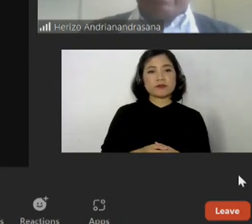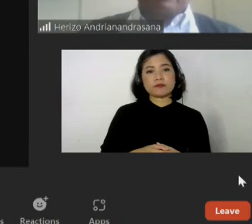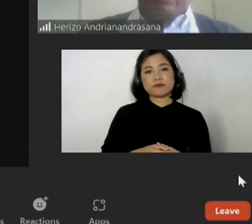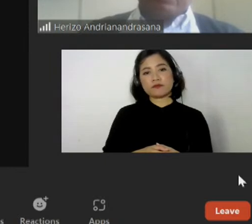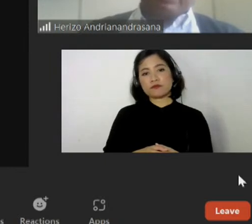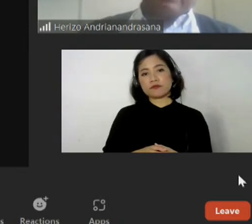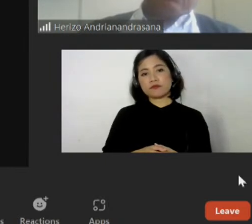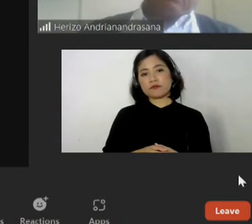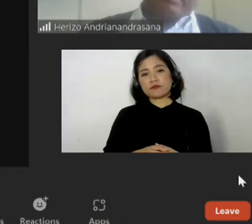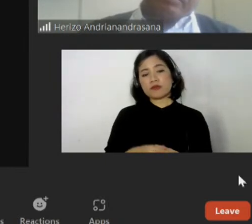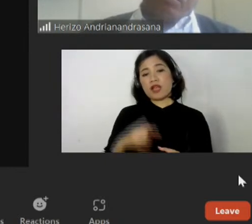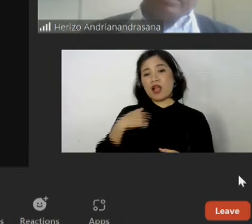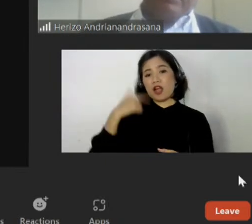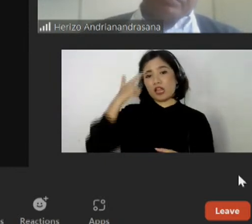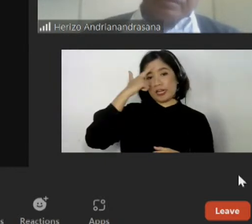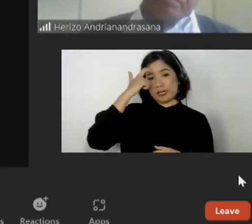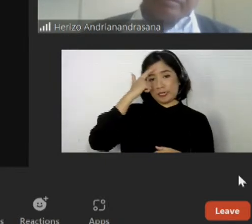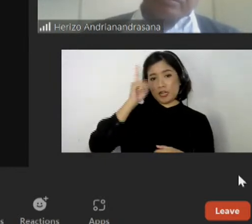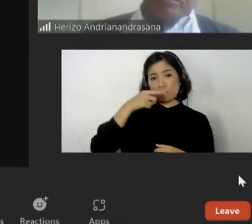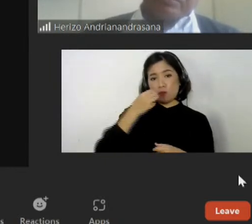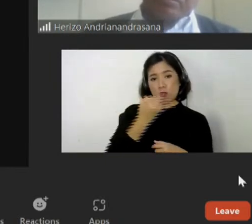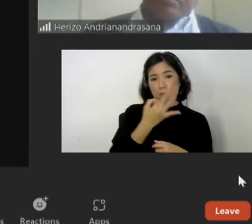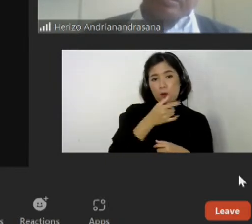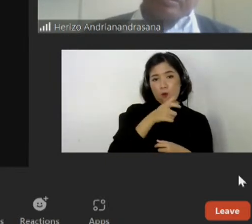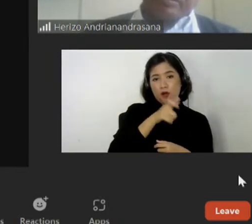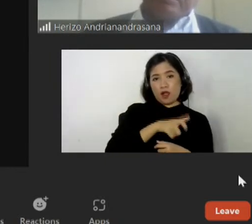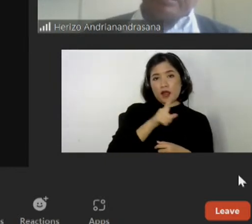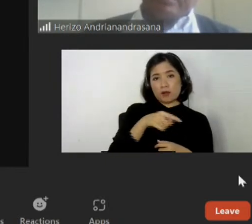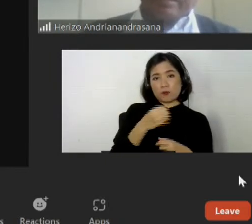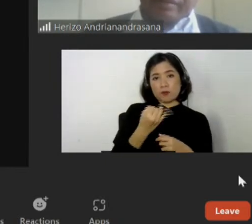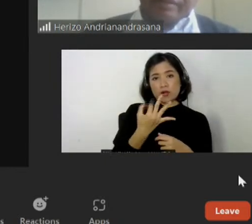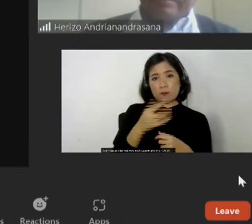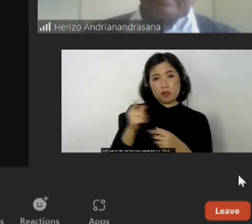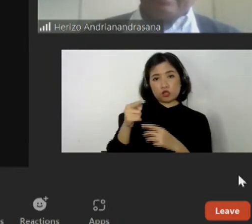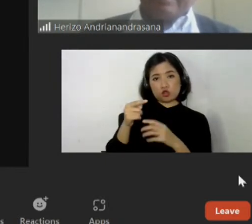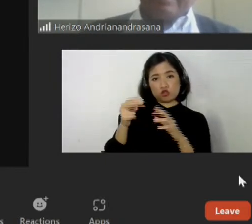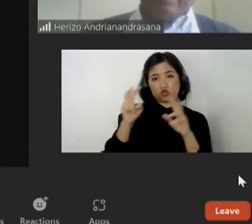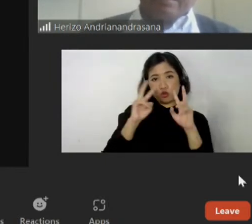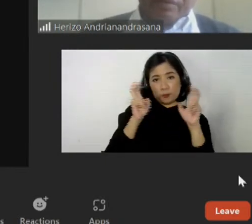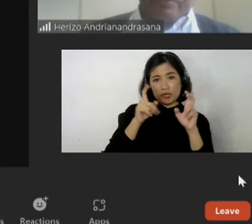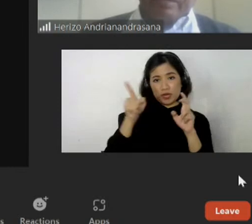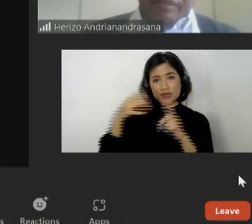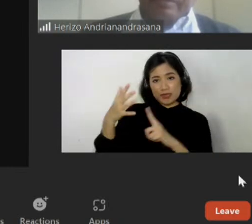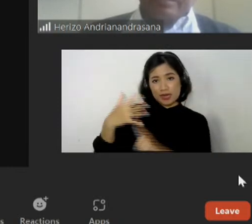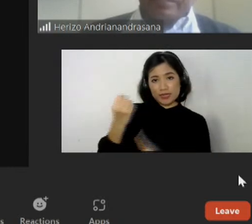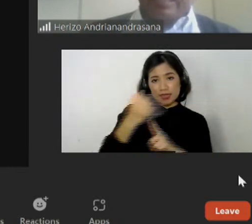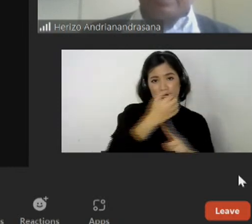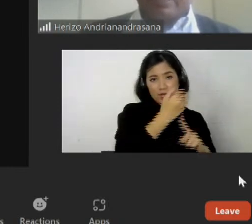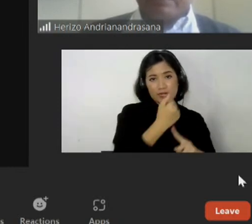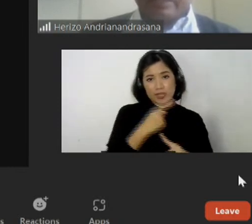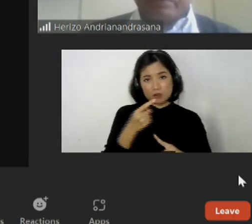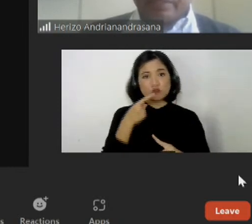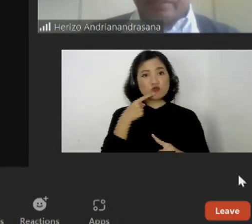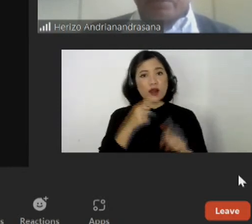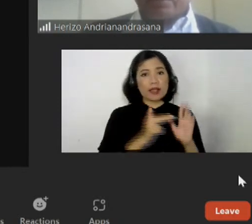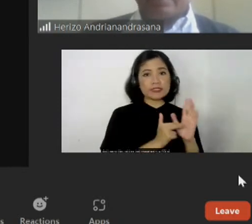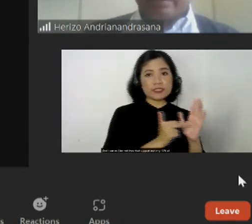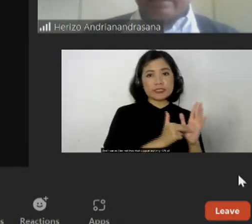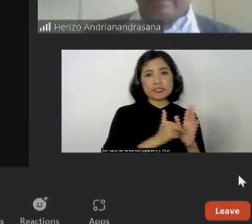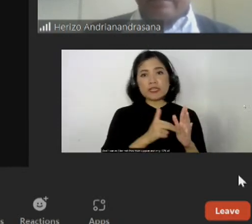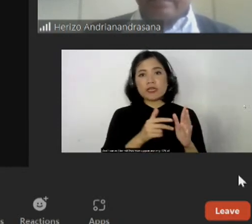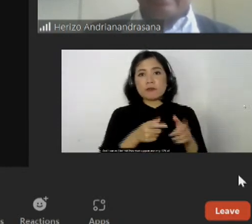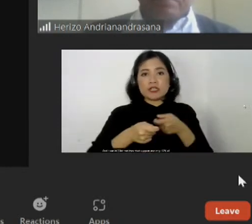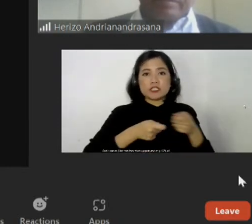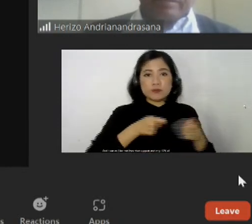so I learned from that report that only 15% of the countries have met the target of assessing management effectiveness